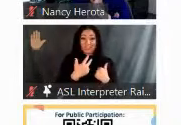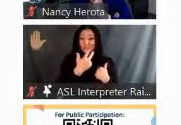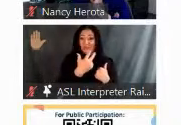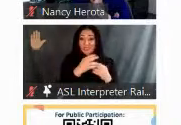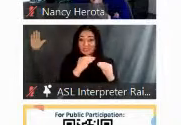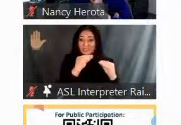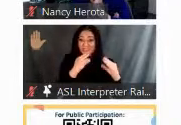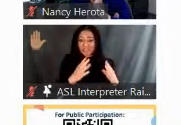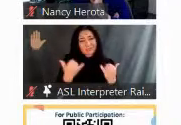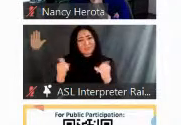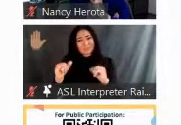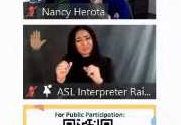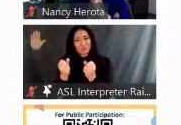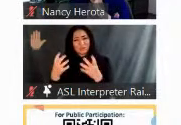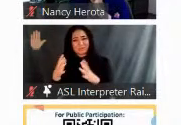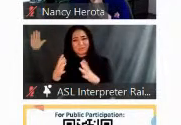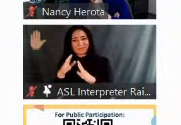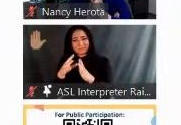children in the classroom.